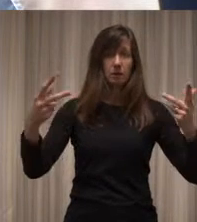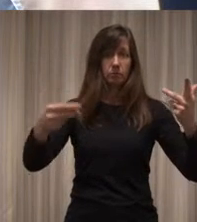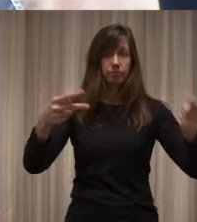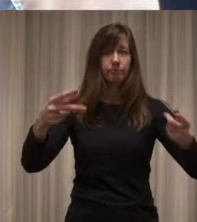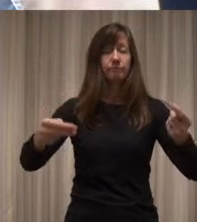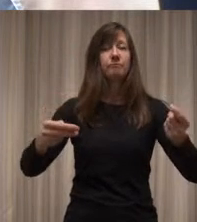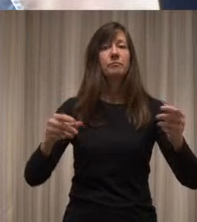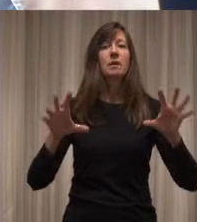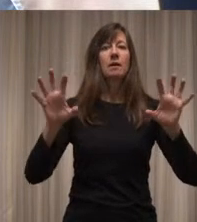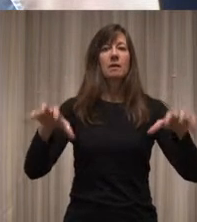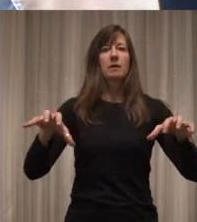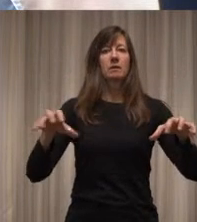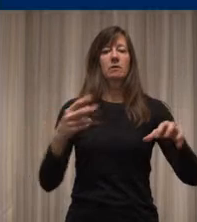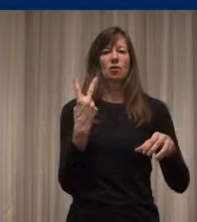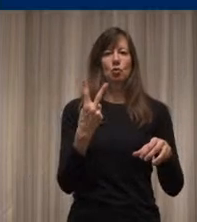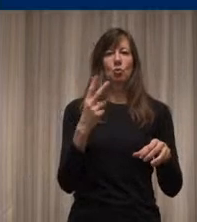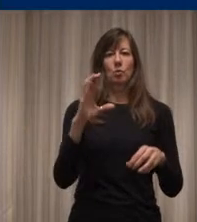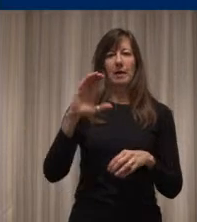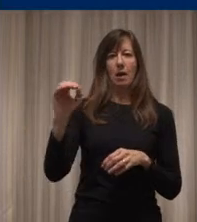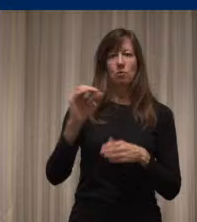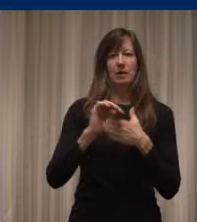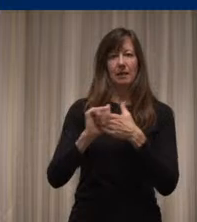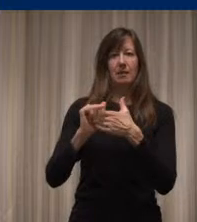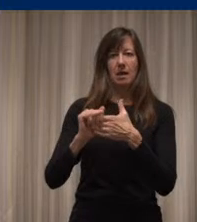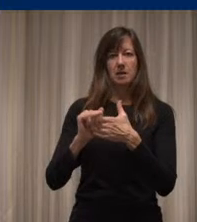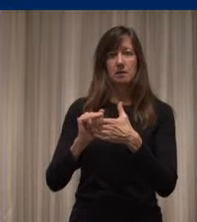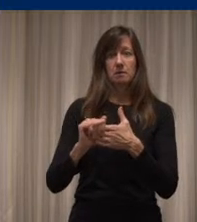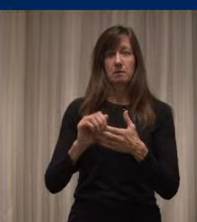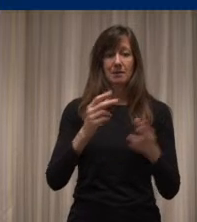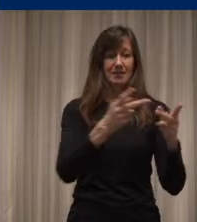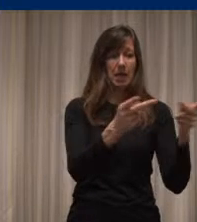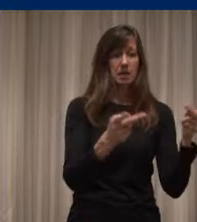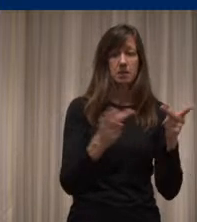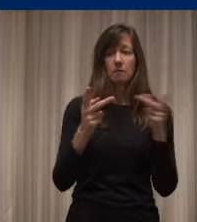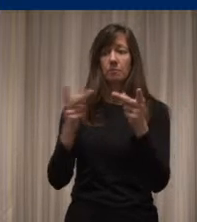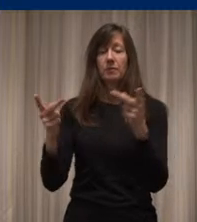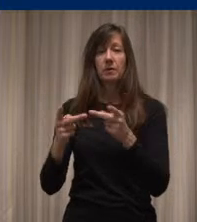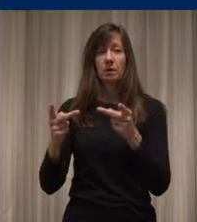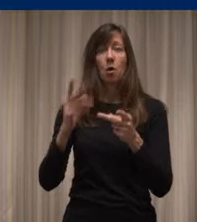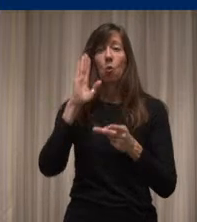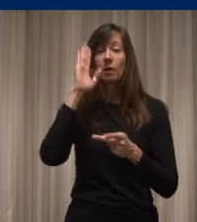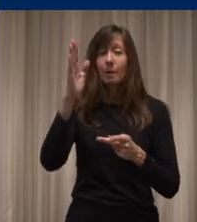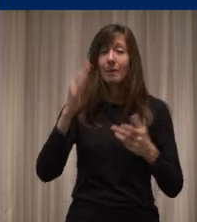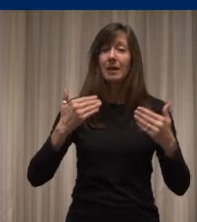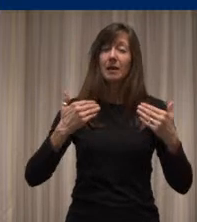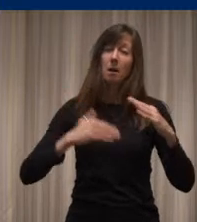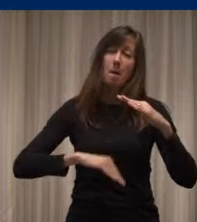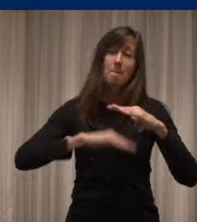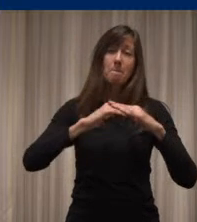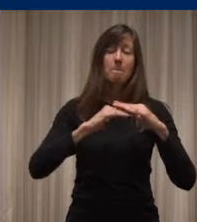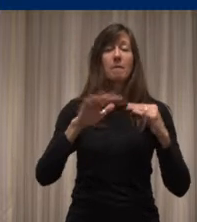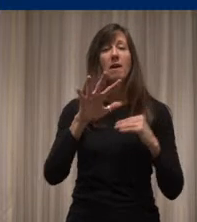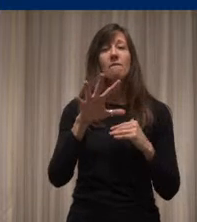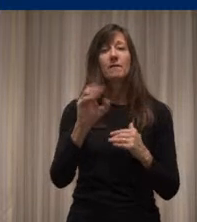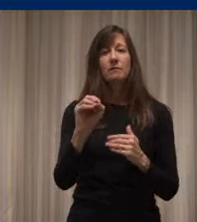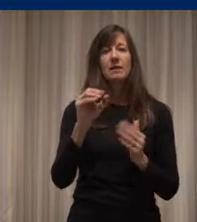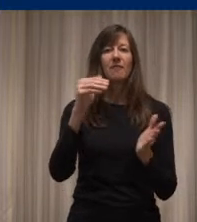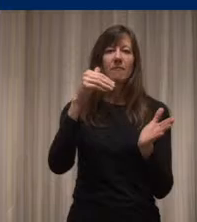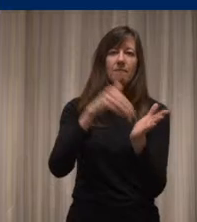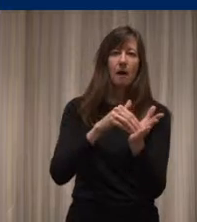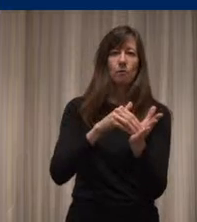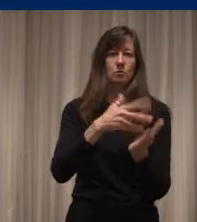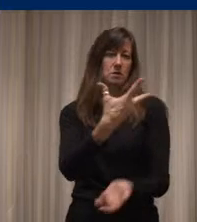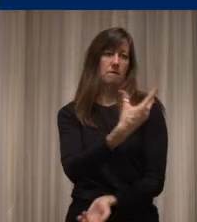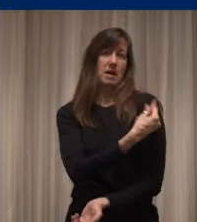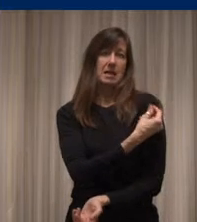POD sites will be 50,000 vaccines a month. That will let us pretty quickly get through 2 doses